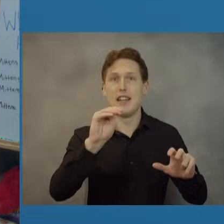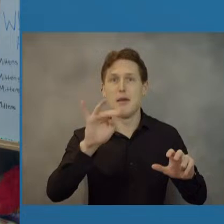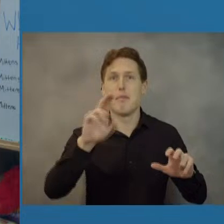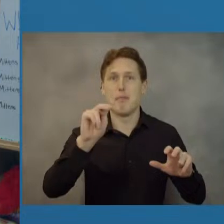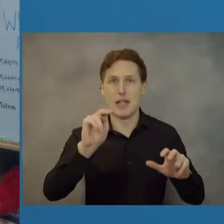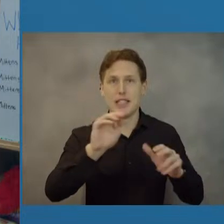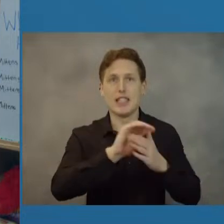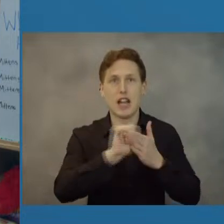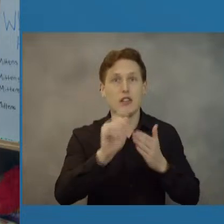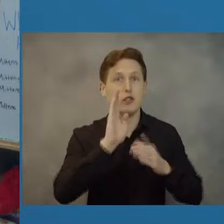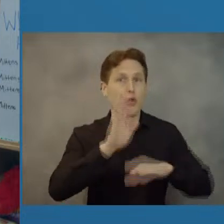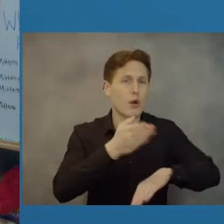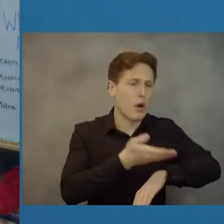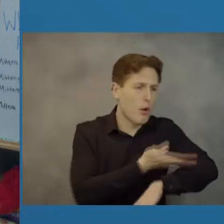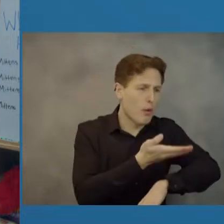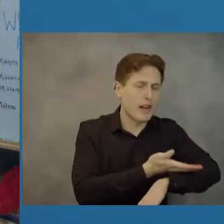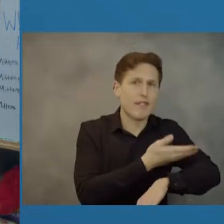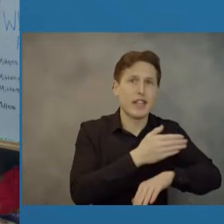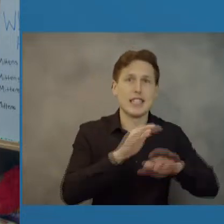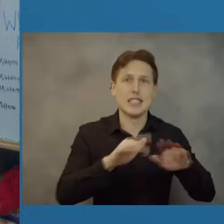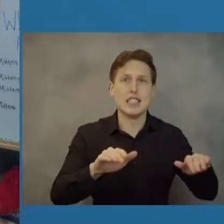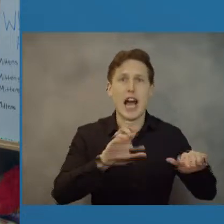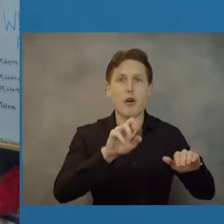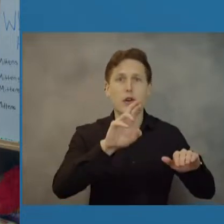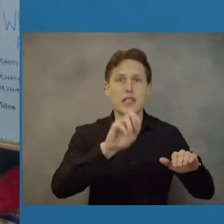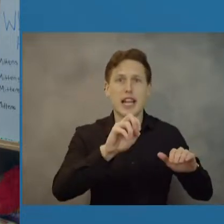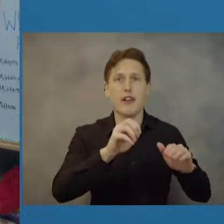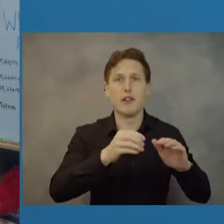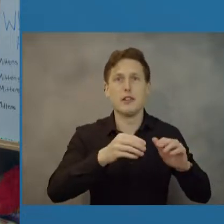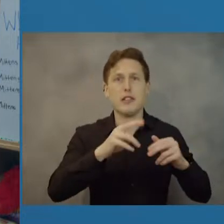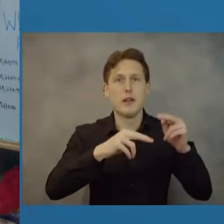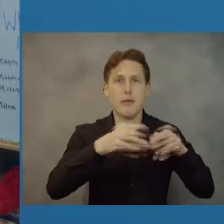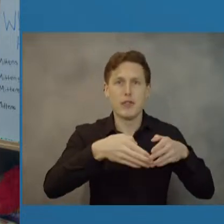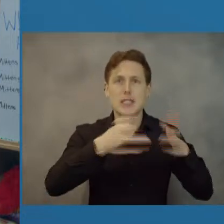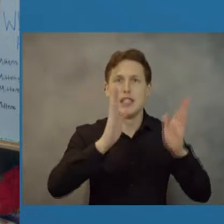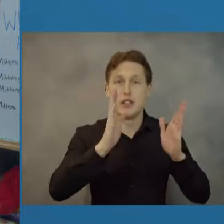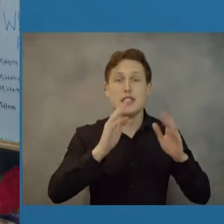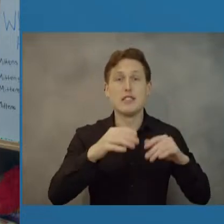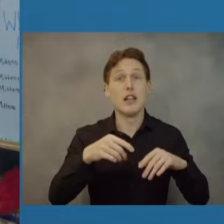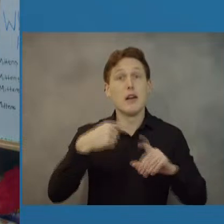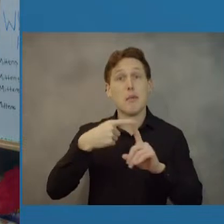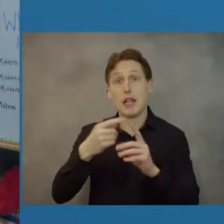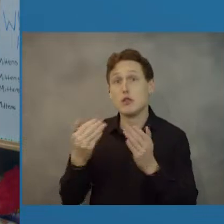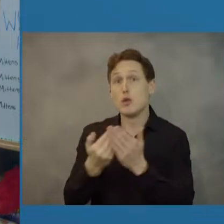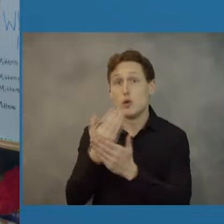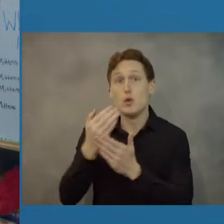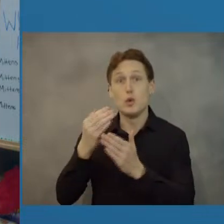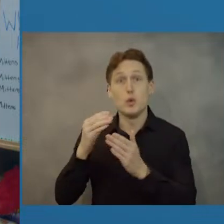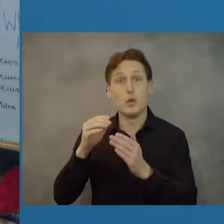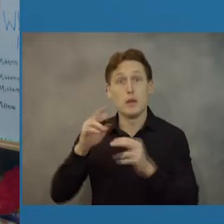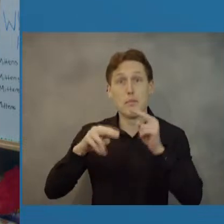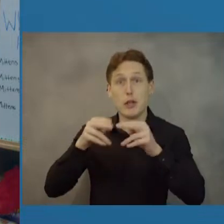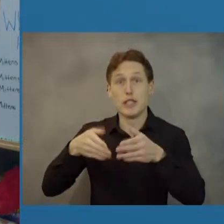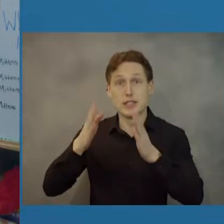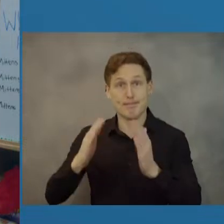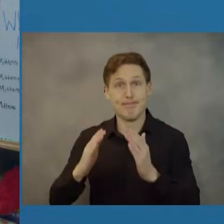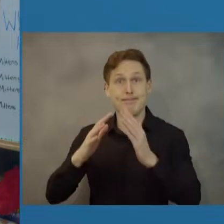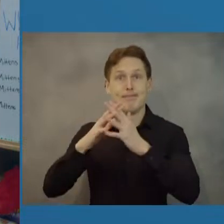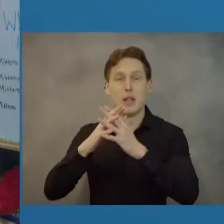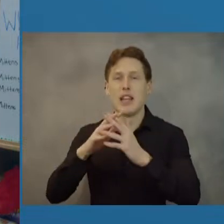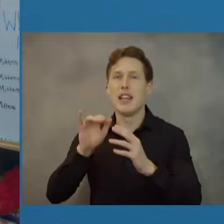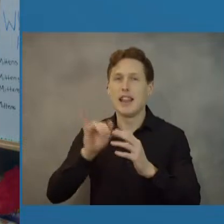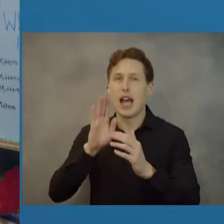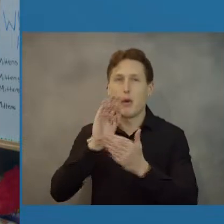ones. And that brings us closer to our ultimate goal of universal child care. And late in the